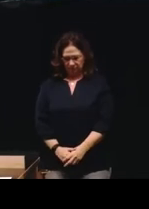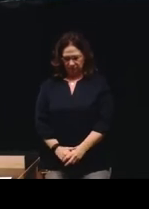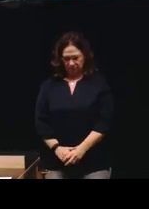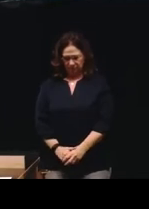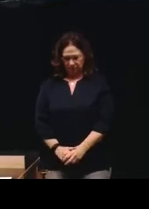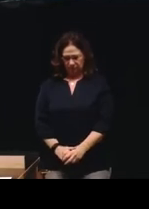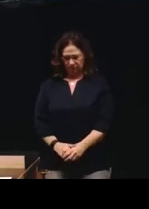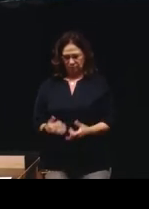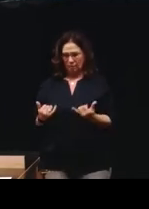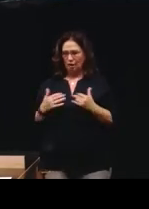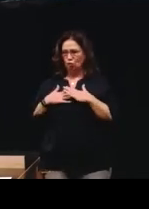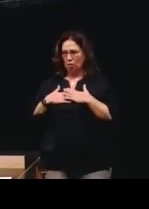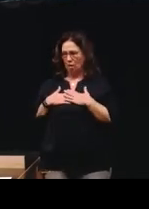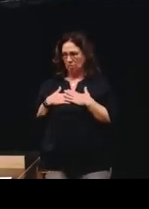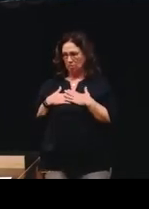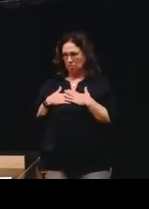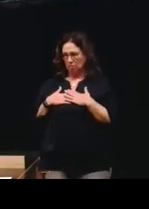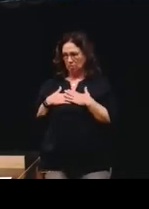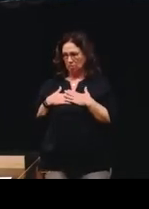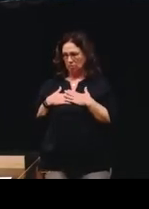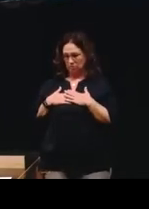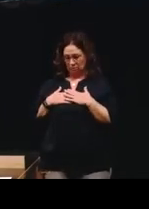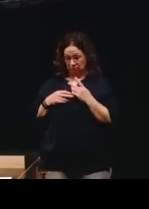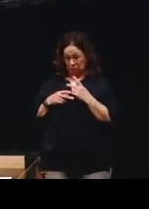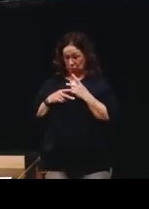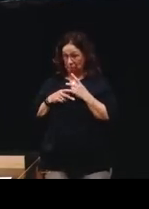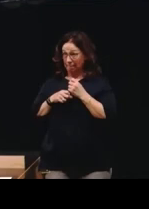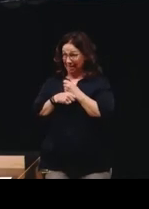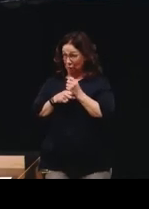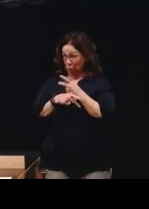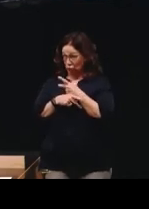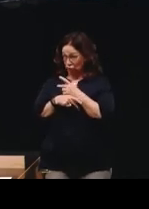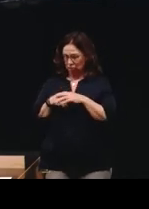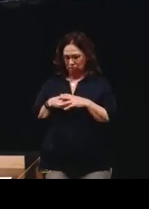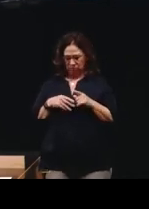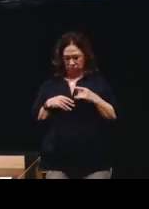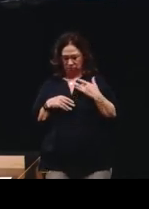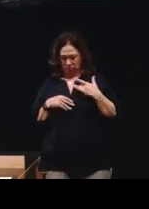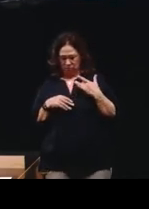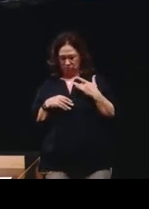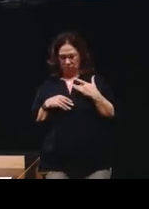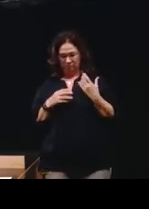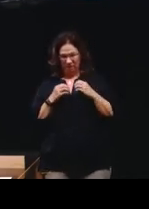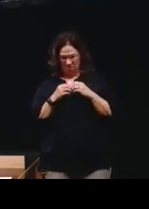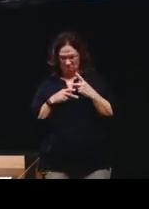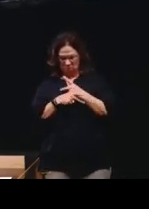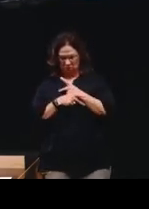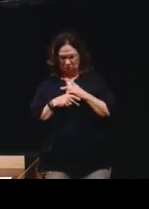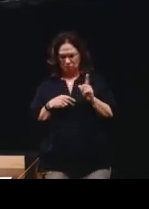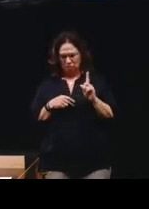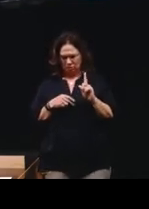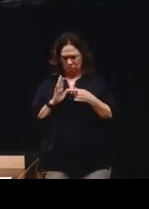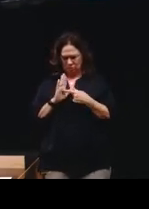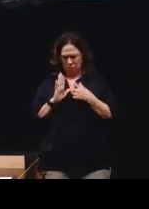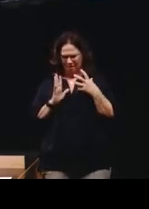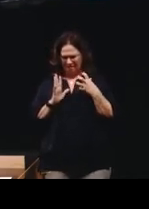And then relax. And that does seem to have made it a little bit worse. Can you have a look? Can you feel the contraction? Yeah. Just show me where you feel it